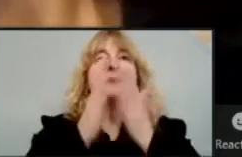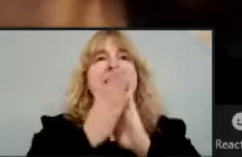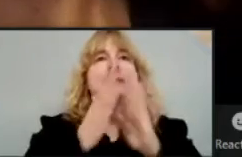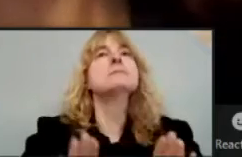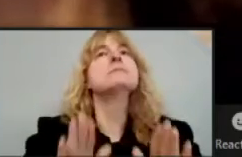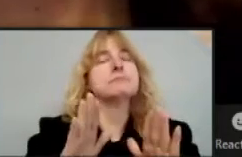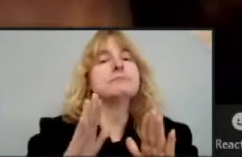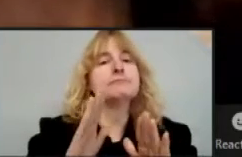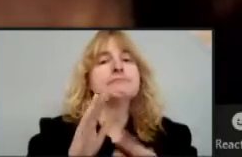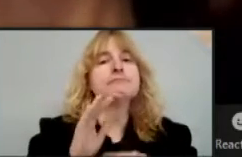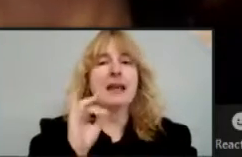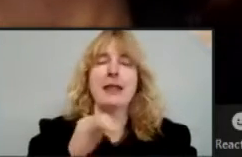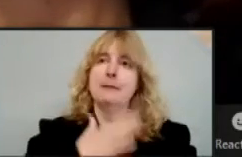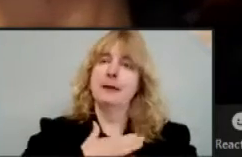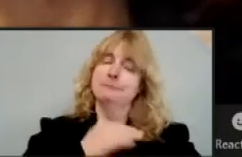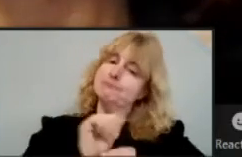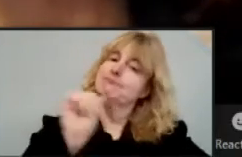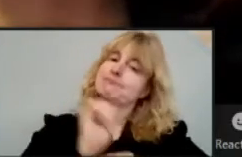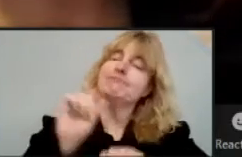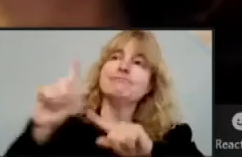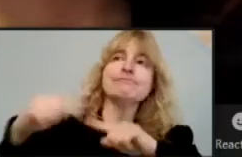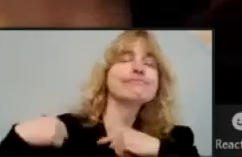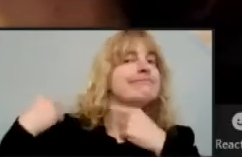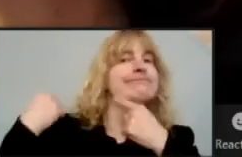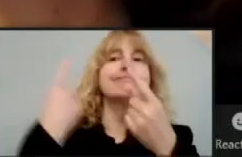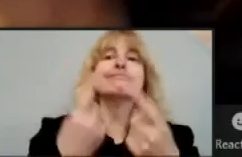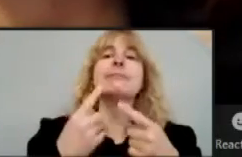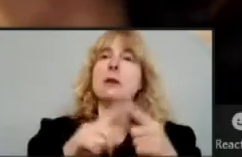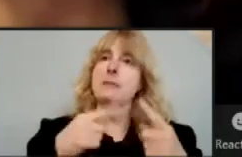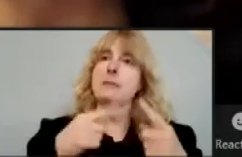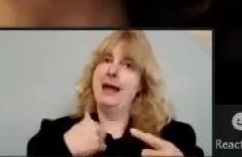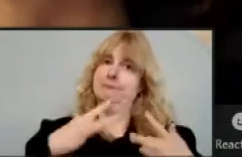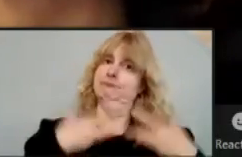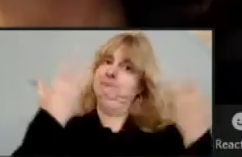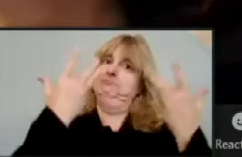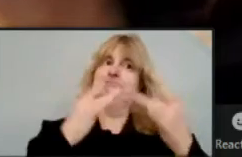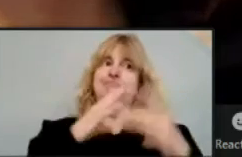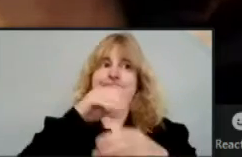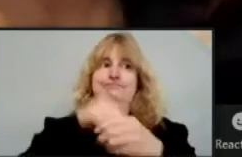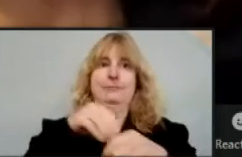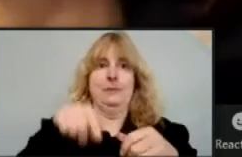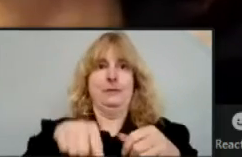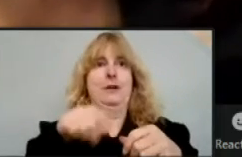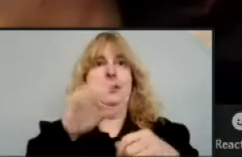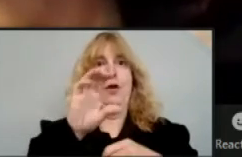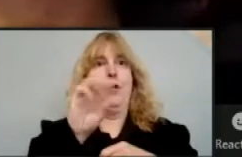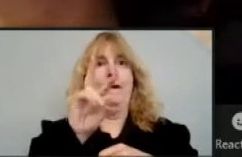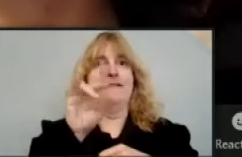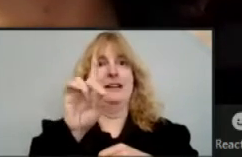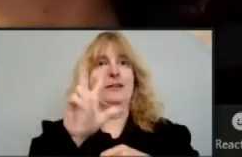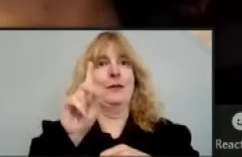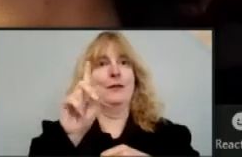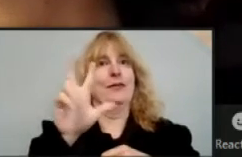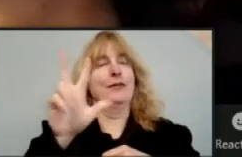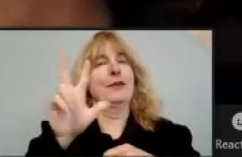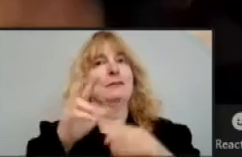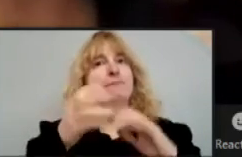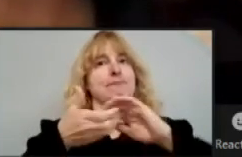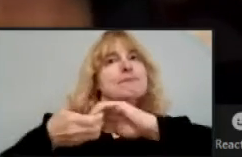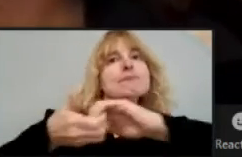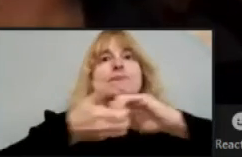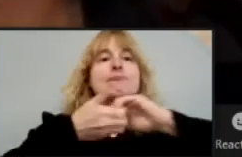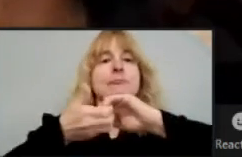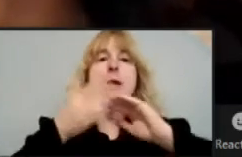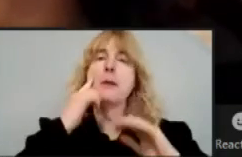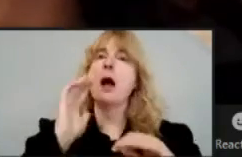But that's why I'm so delighted to be a part of this COVID coalition, because our agenda is always to bring to you,